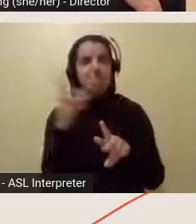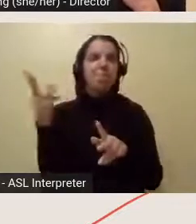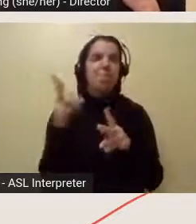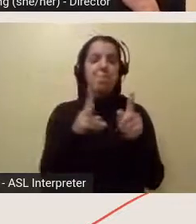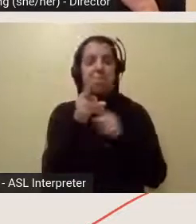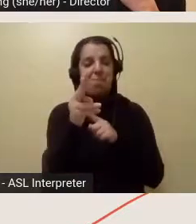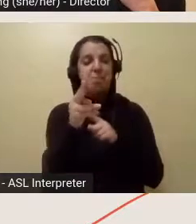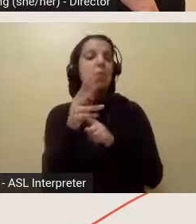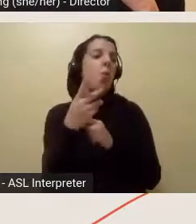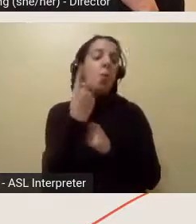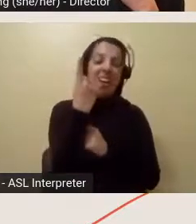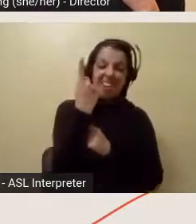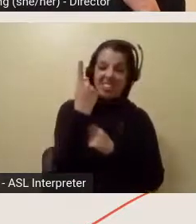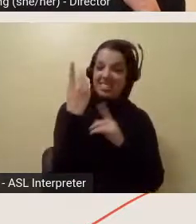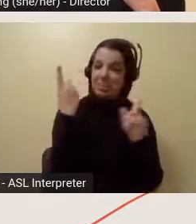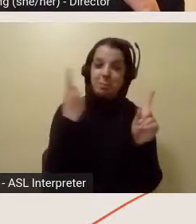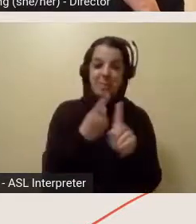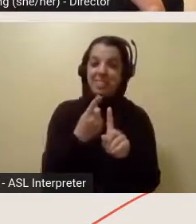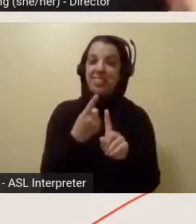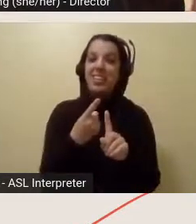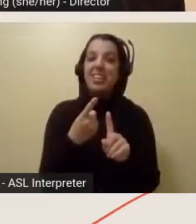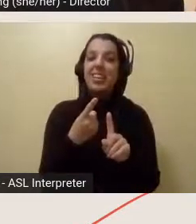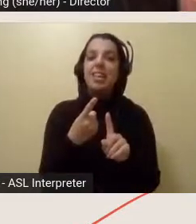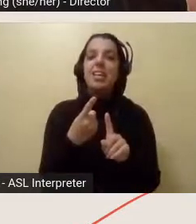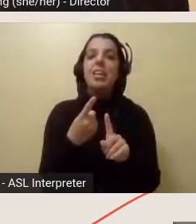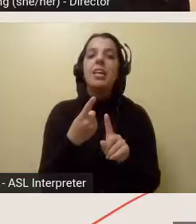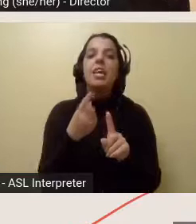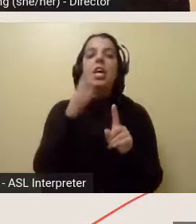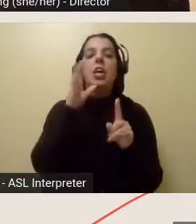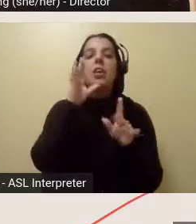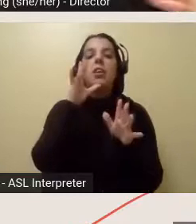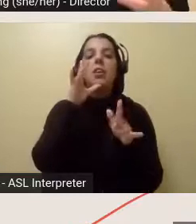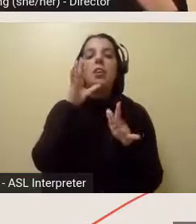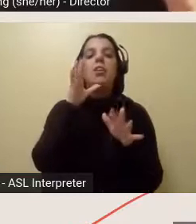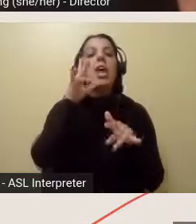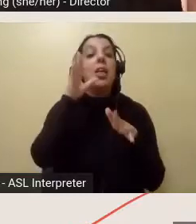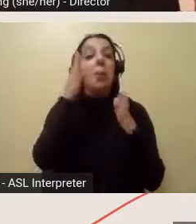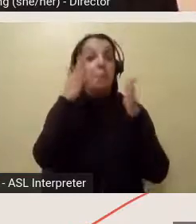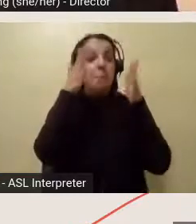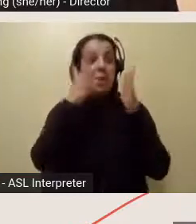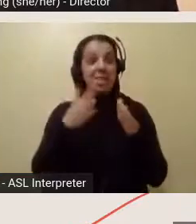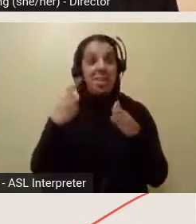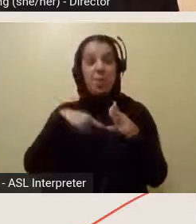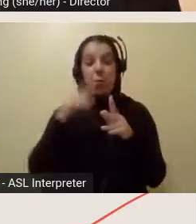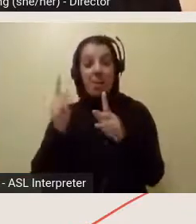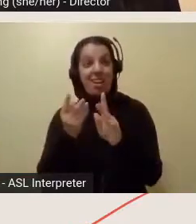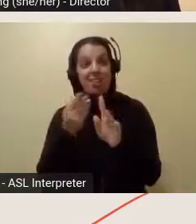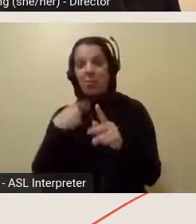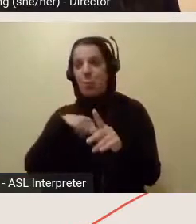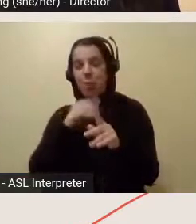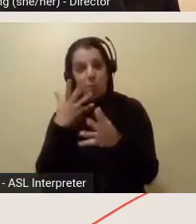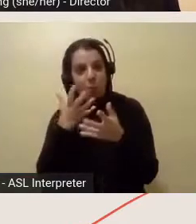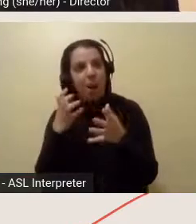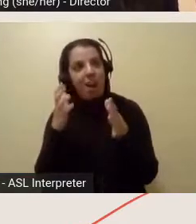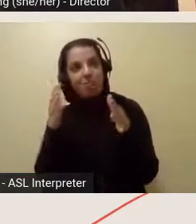one in particular who, you know, like was, you know, this person ended up being an informant, but it was like a solidarity